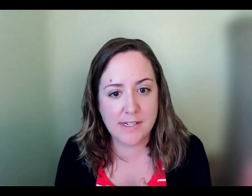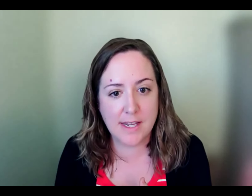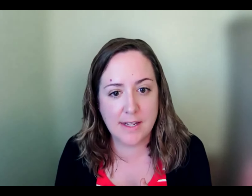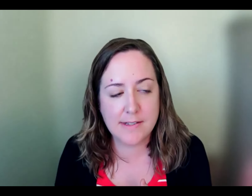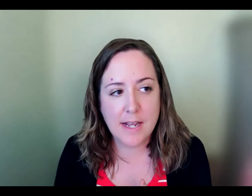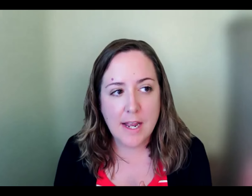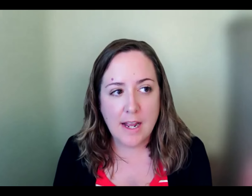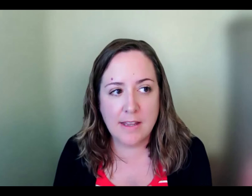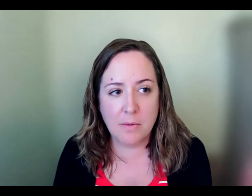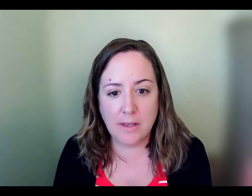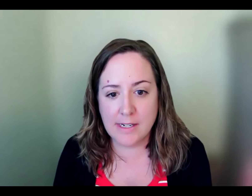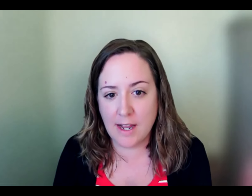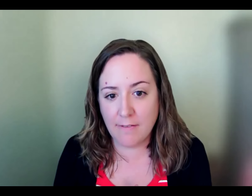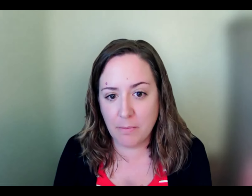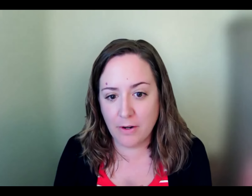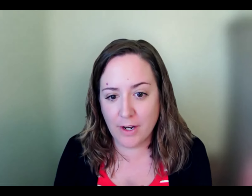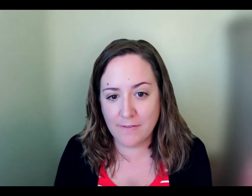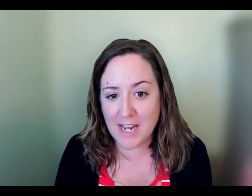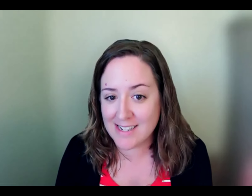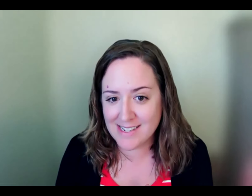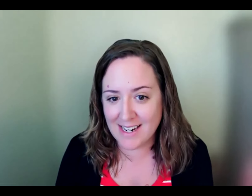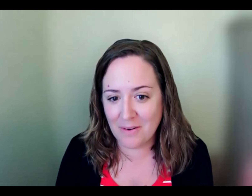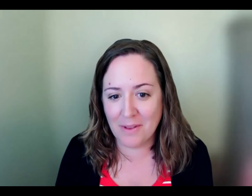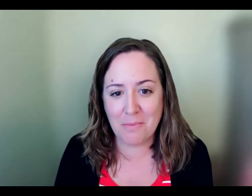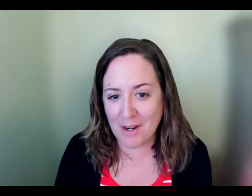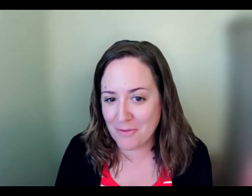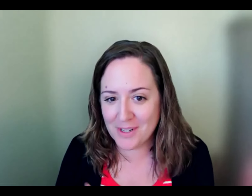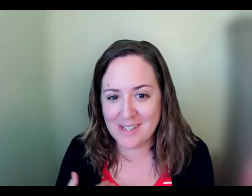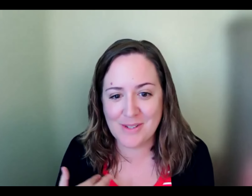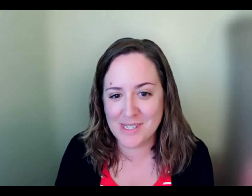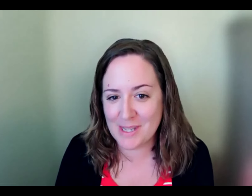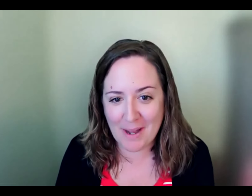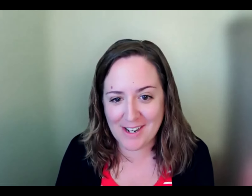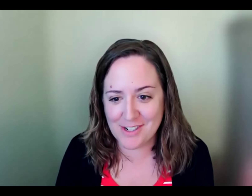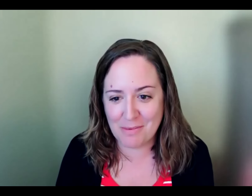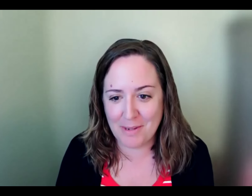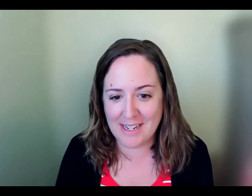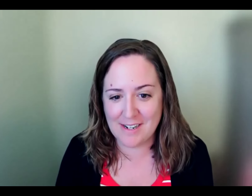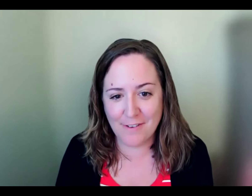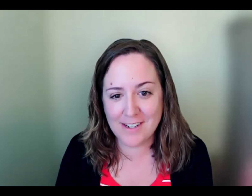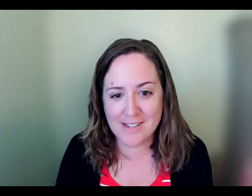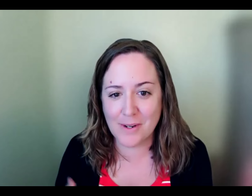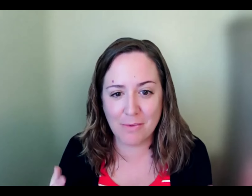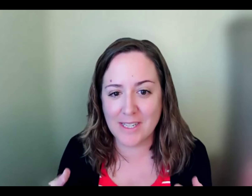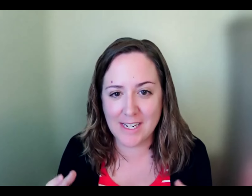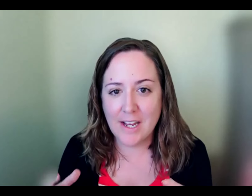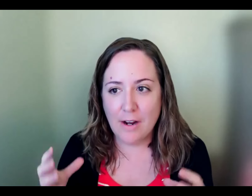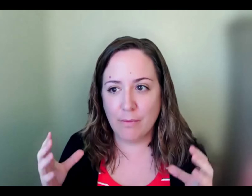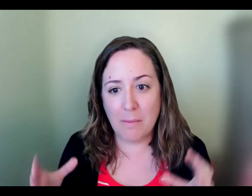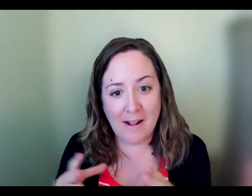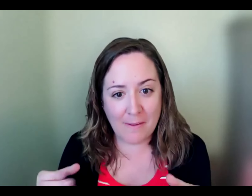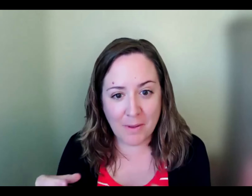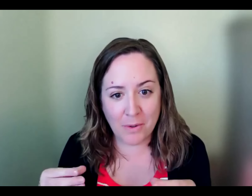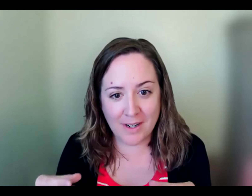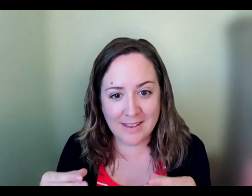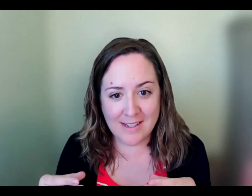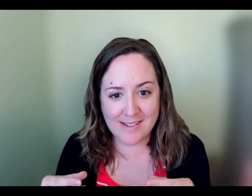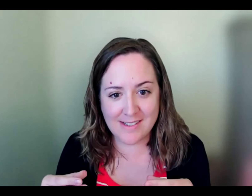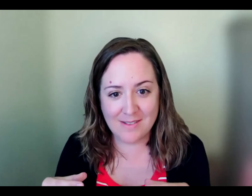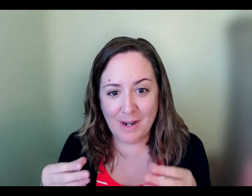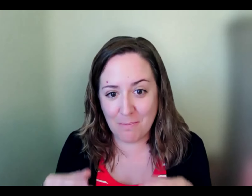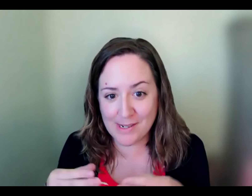some of these things, and they would like to have a period of testing whether mindfulness or sleep hygiene will make a difference. So I really remind them that